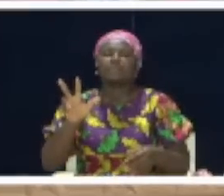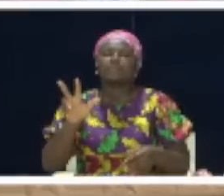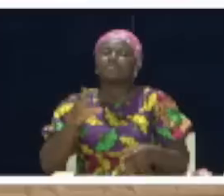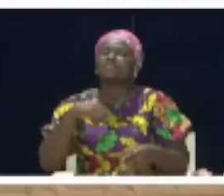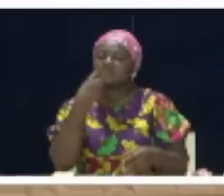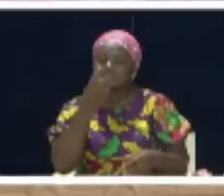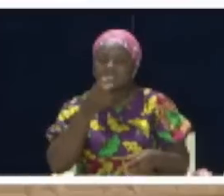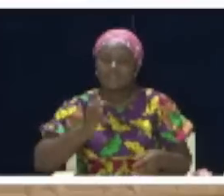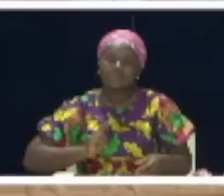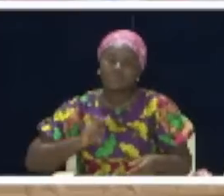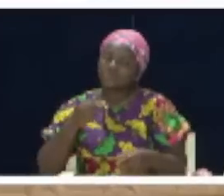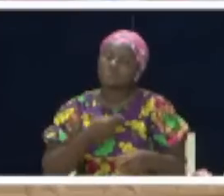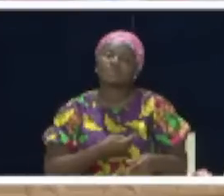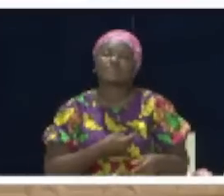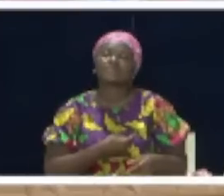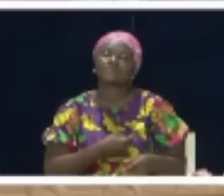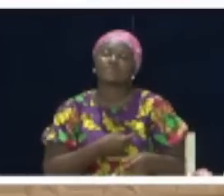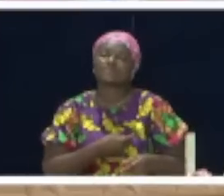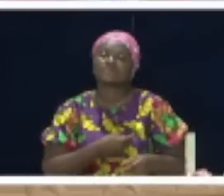tells us